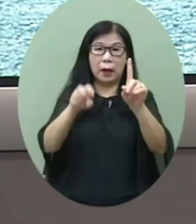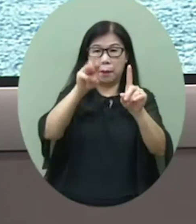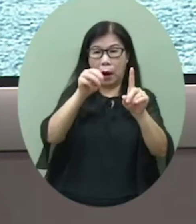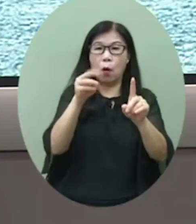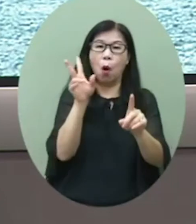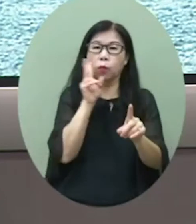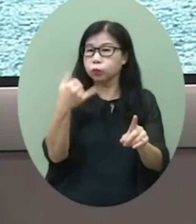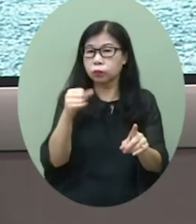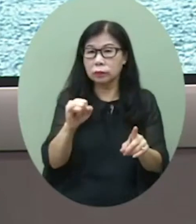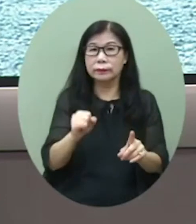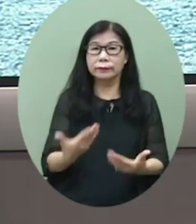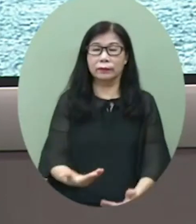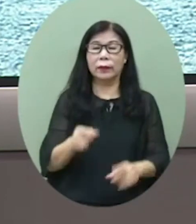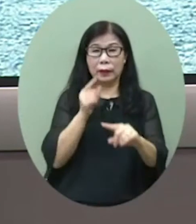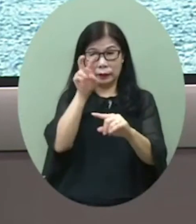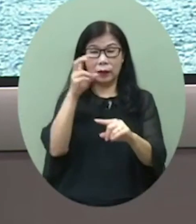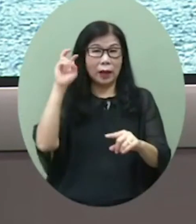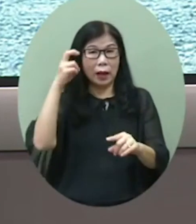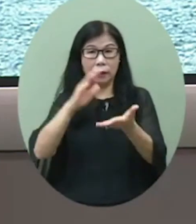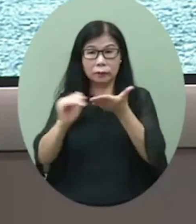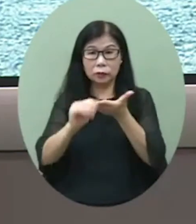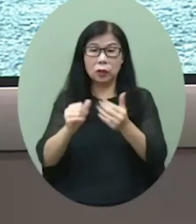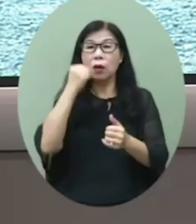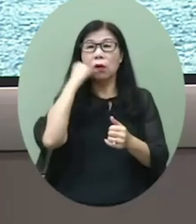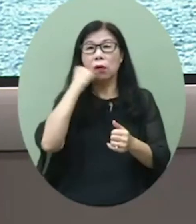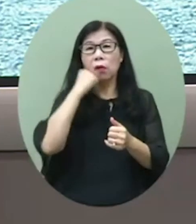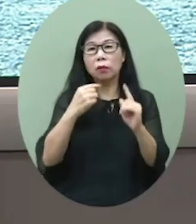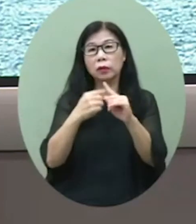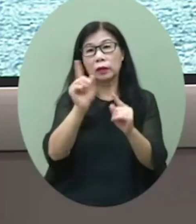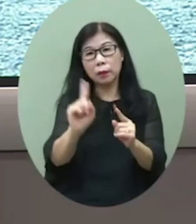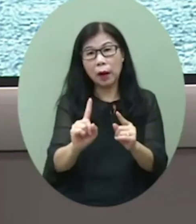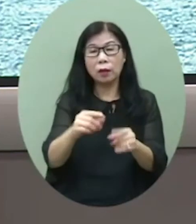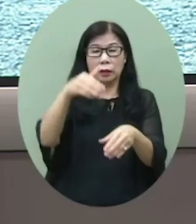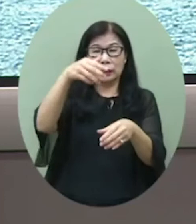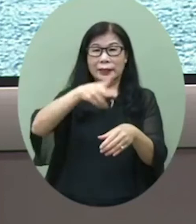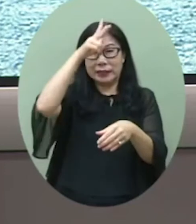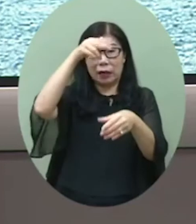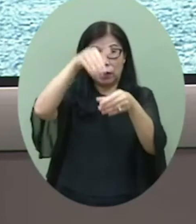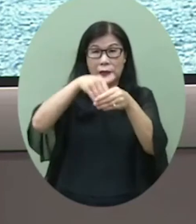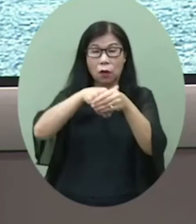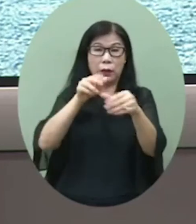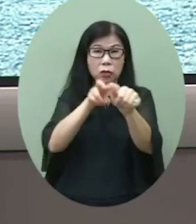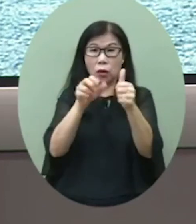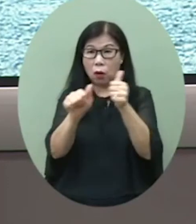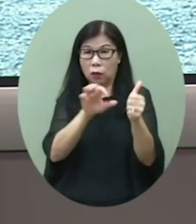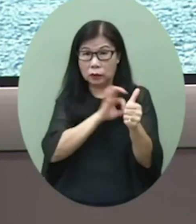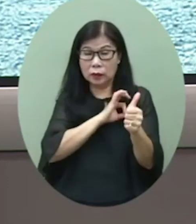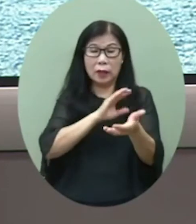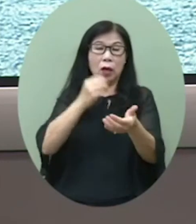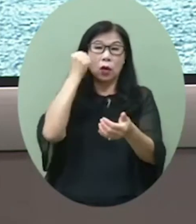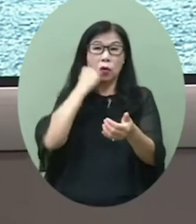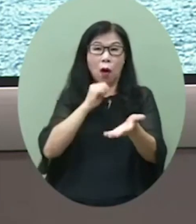papers and then the ballot papers, and then it will be hard to maintain a distance of